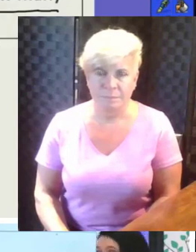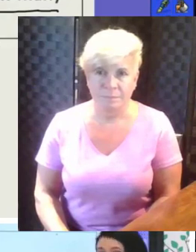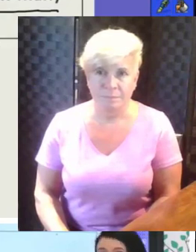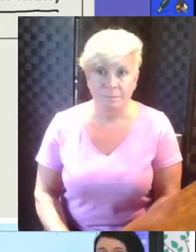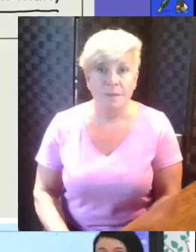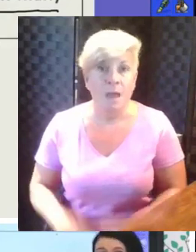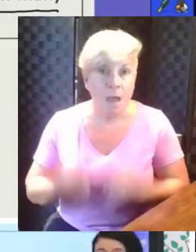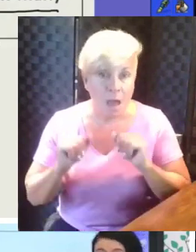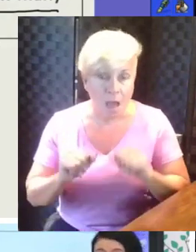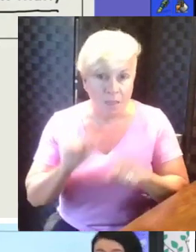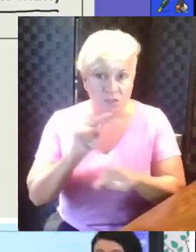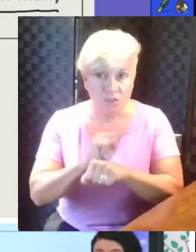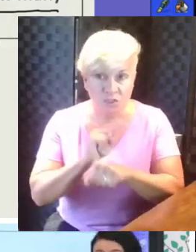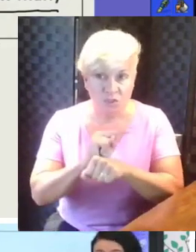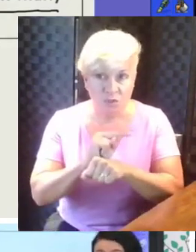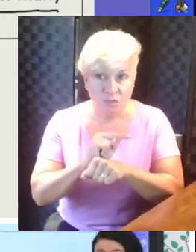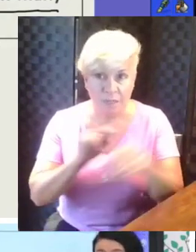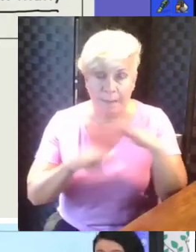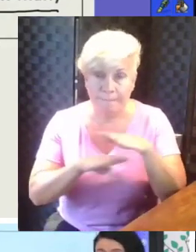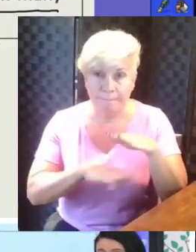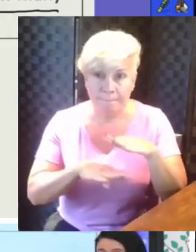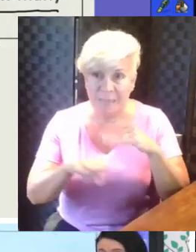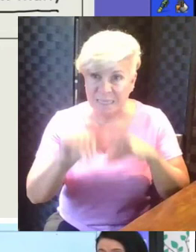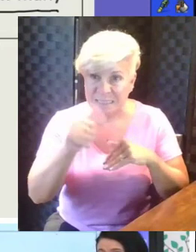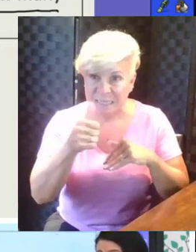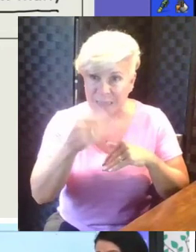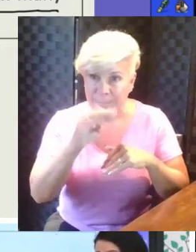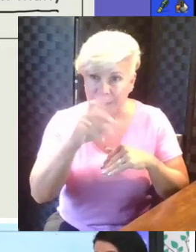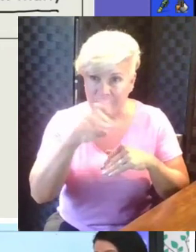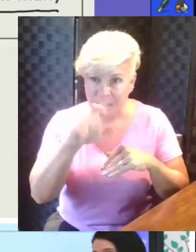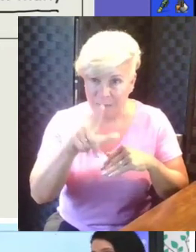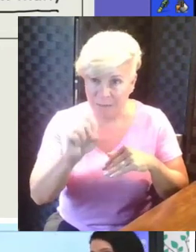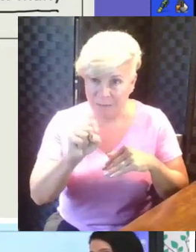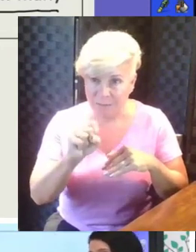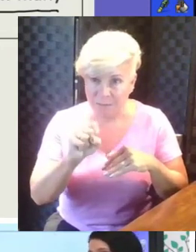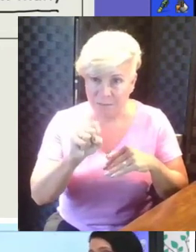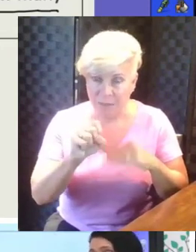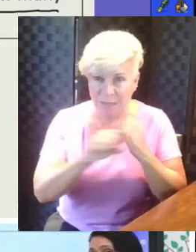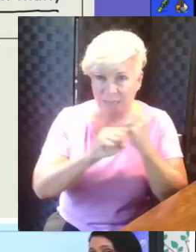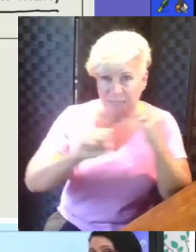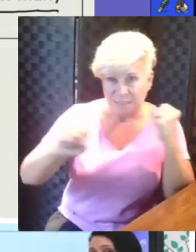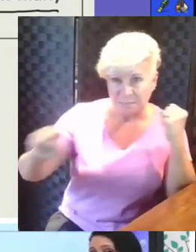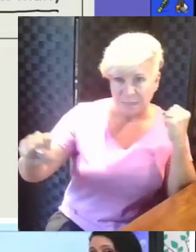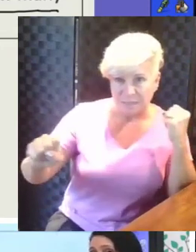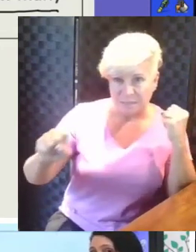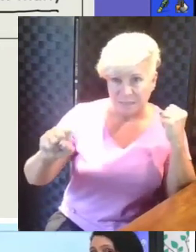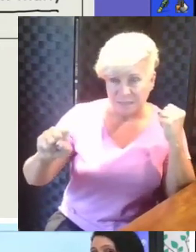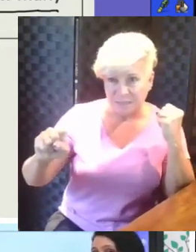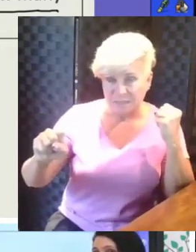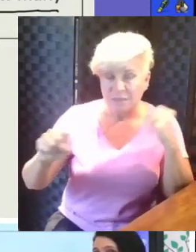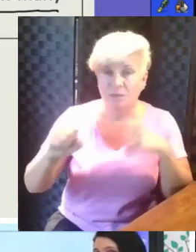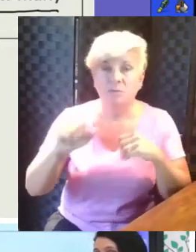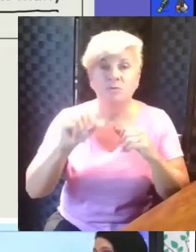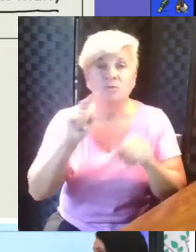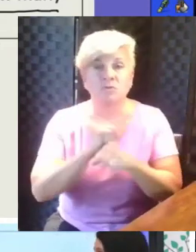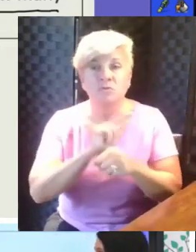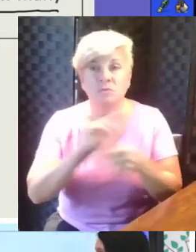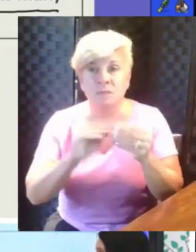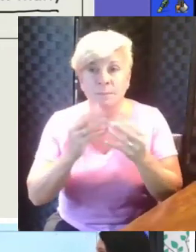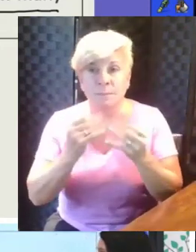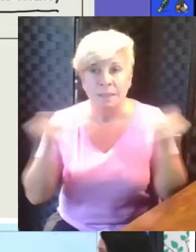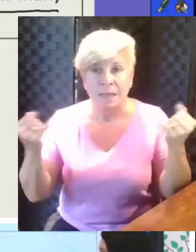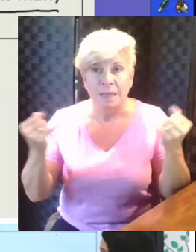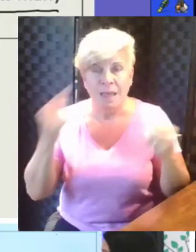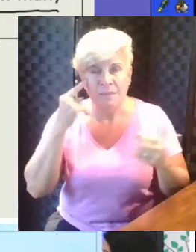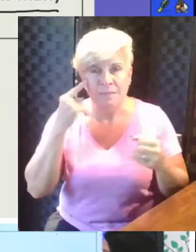Well, I could use base 10 models. That's a strategy. Remember, we've talked about expanded form. We also could use a number line. I